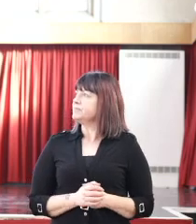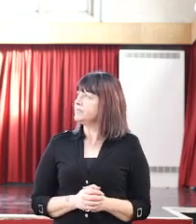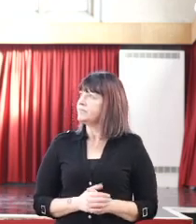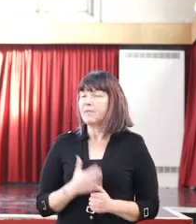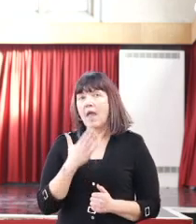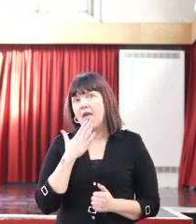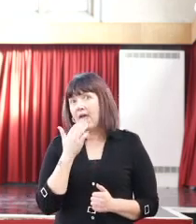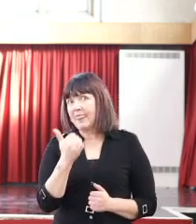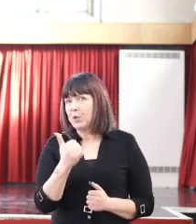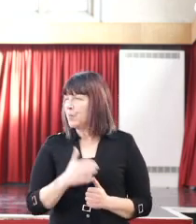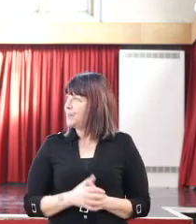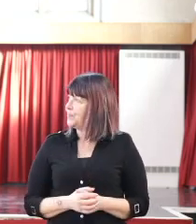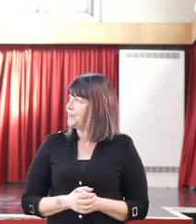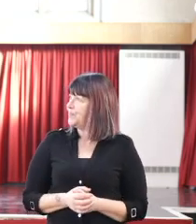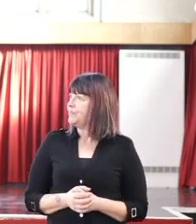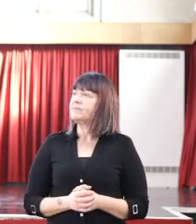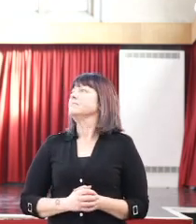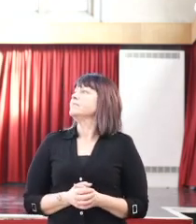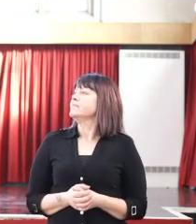Thank you.